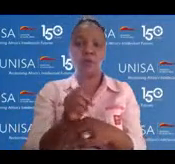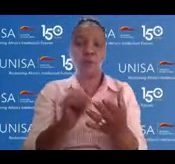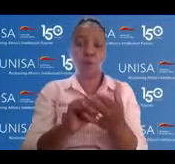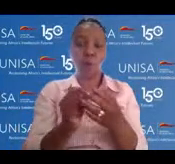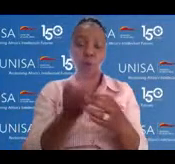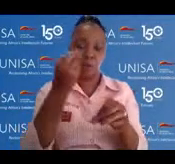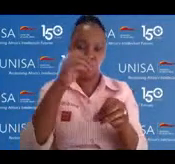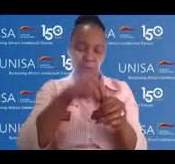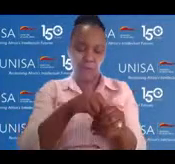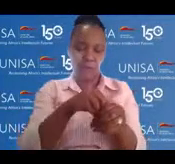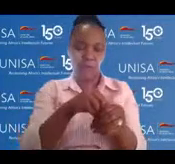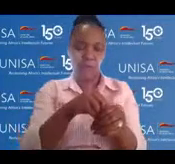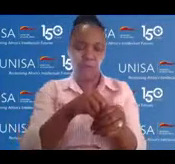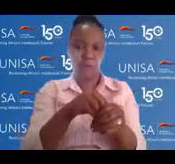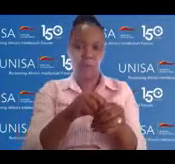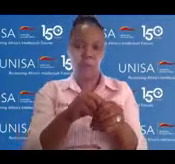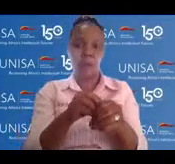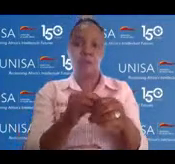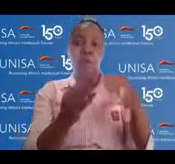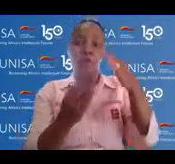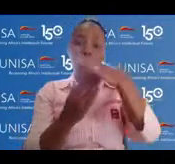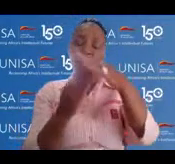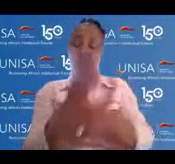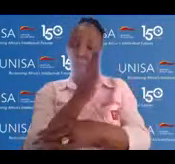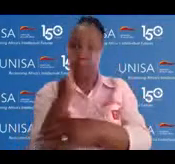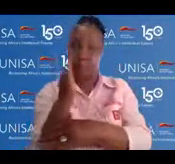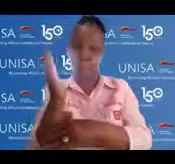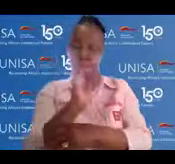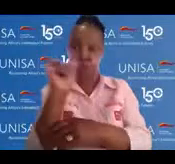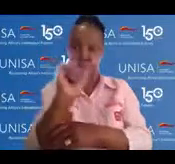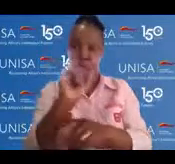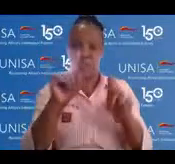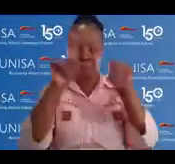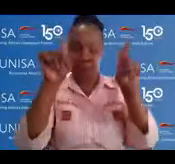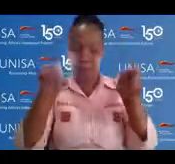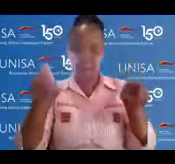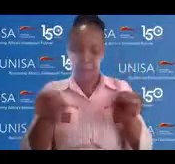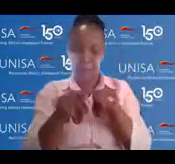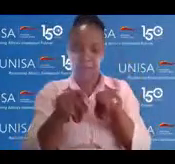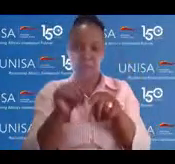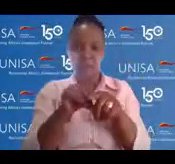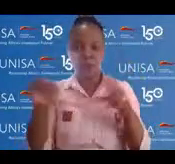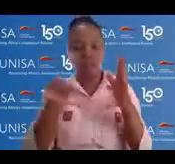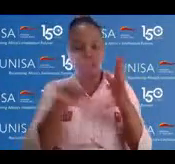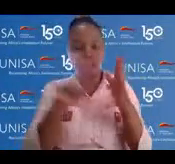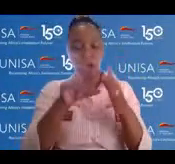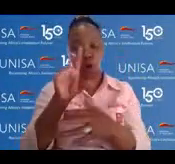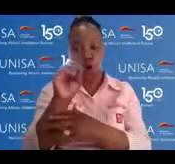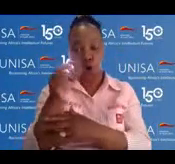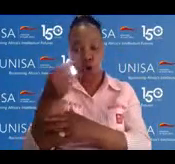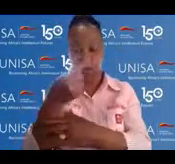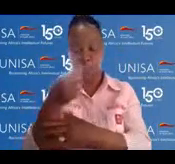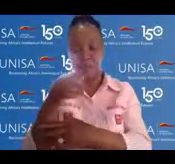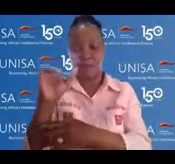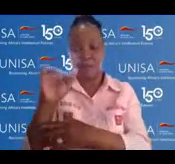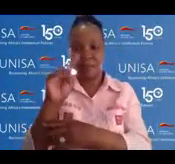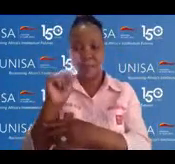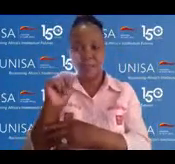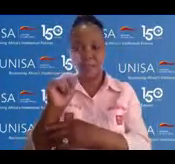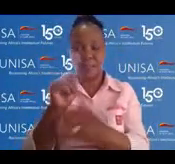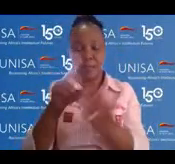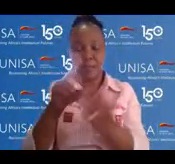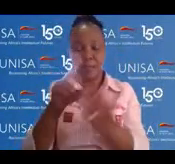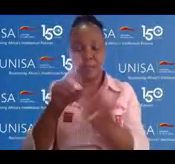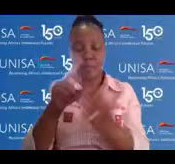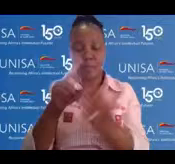top right of your screen, you will see the login button. As a